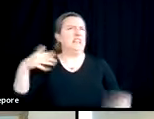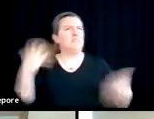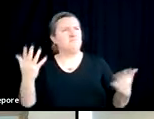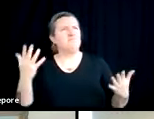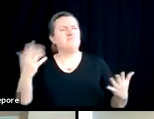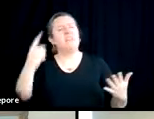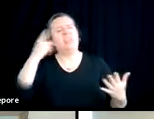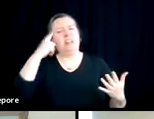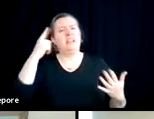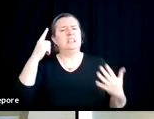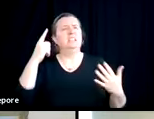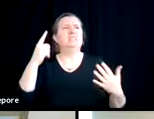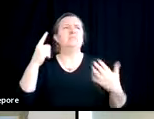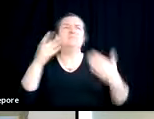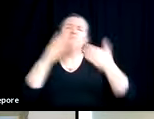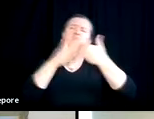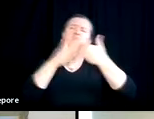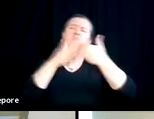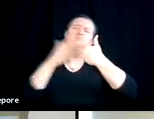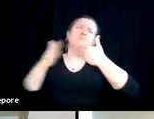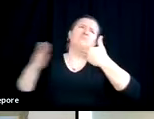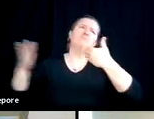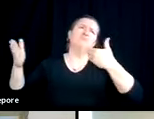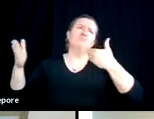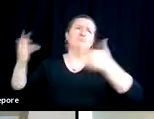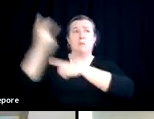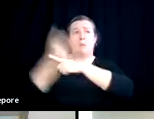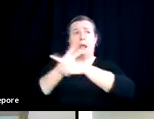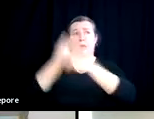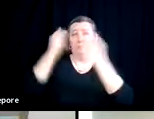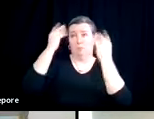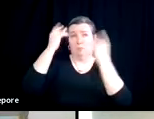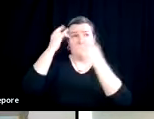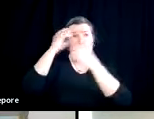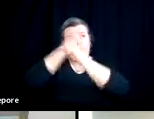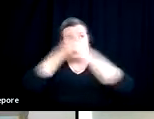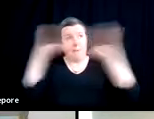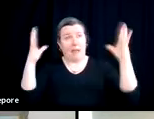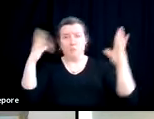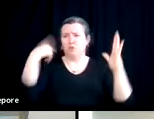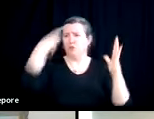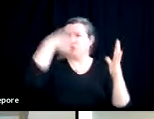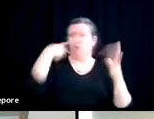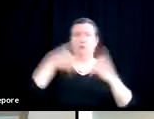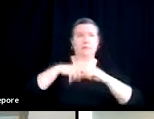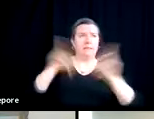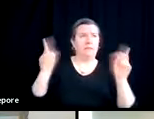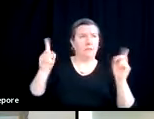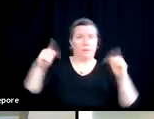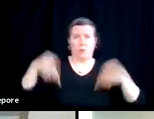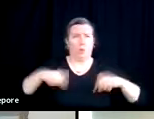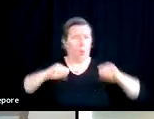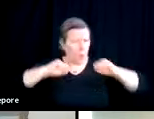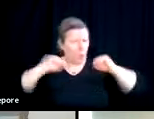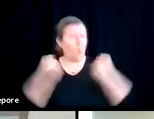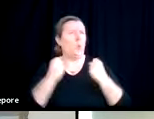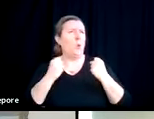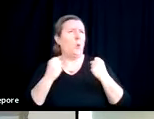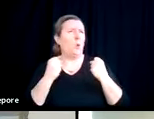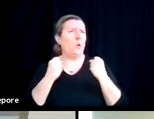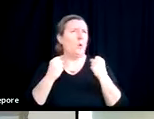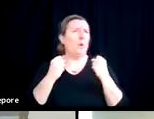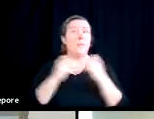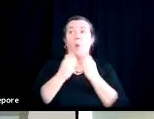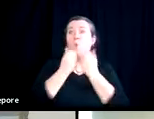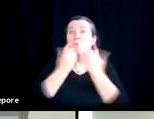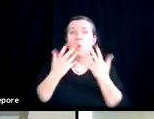now and think through what could be different than today on this cold February day with a lot of snow on the ground. And you